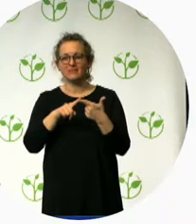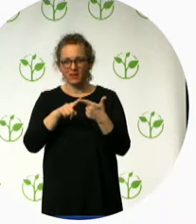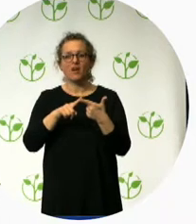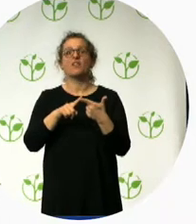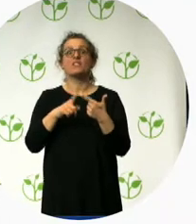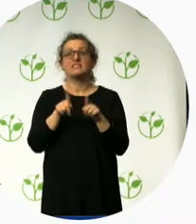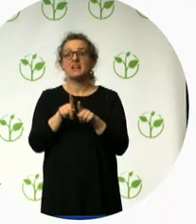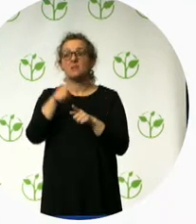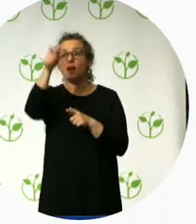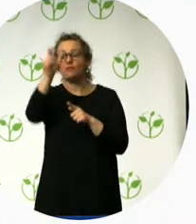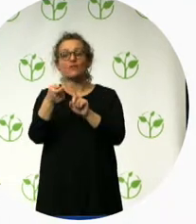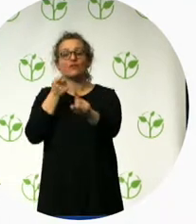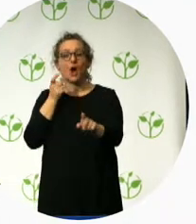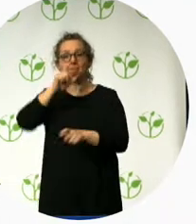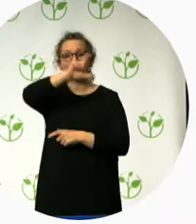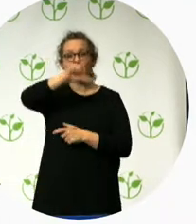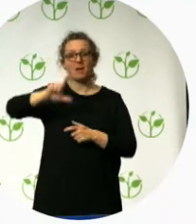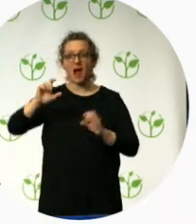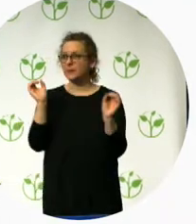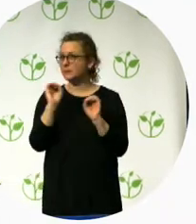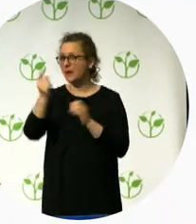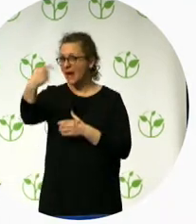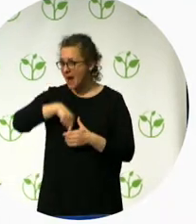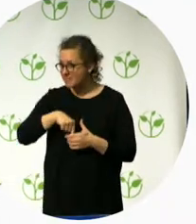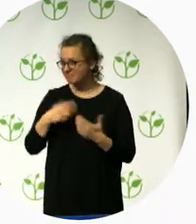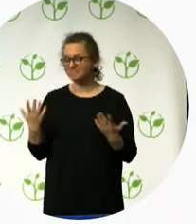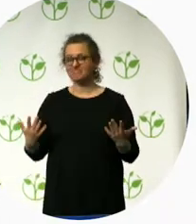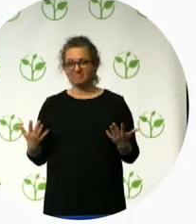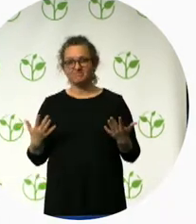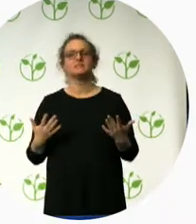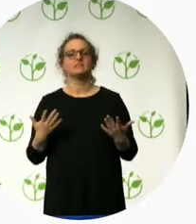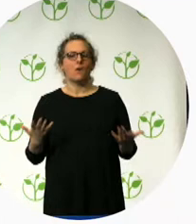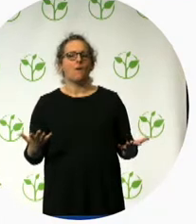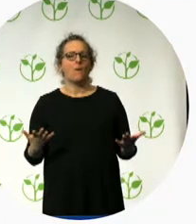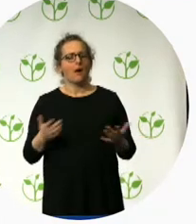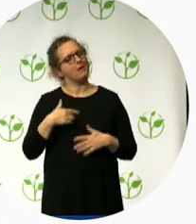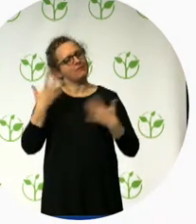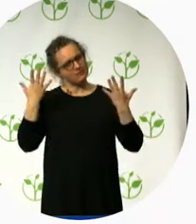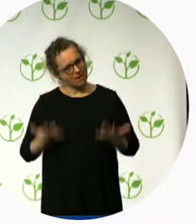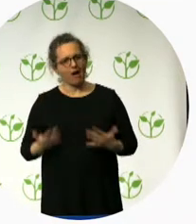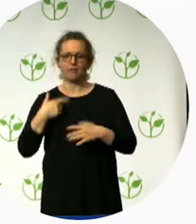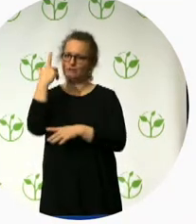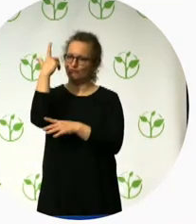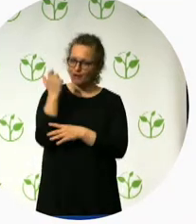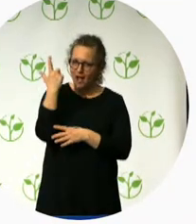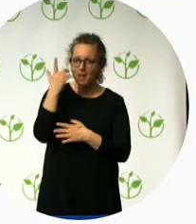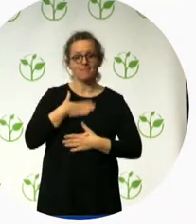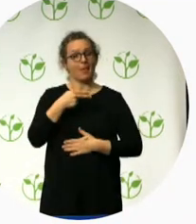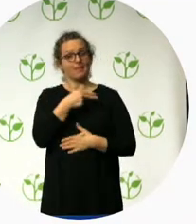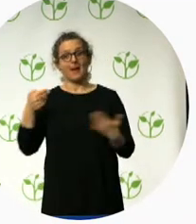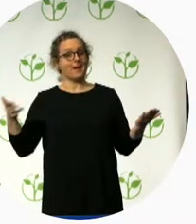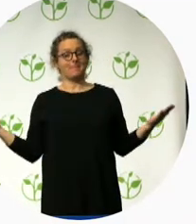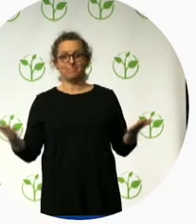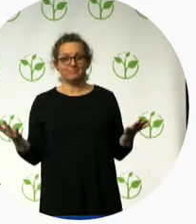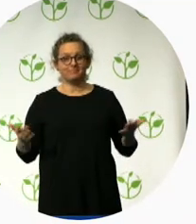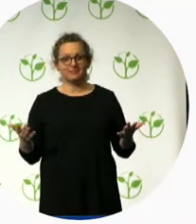My name is Bob Ransom, and I am the co-founder with Laureate Yetnebush,